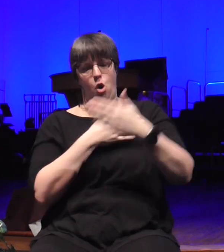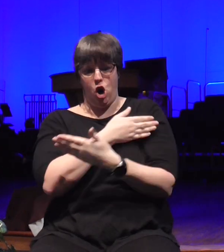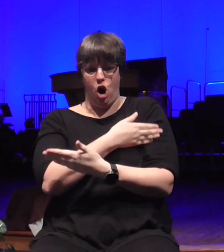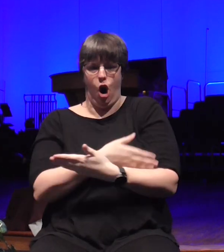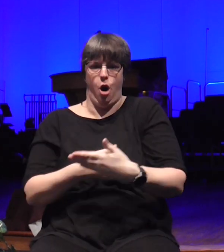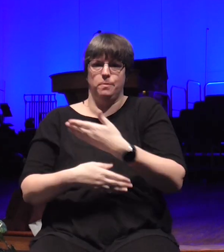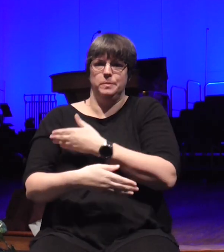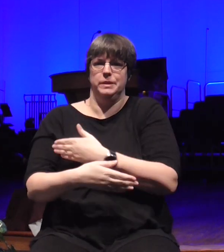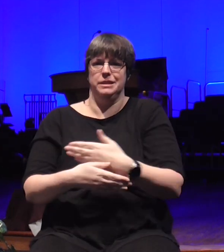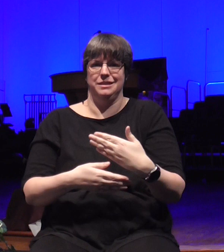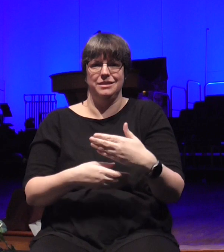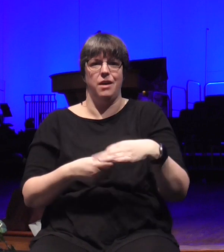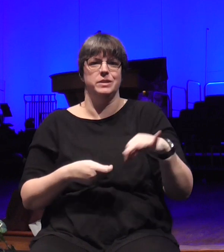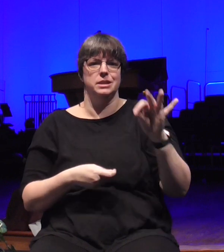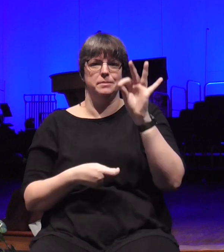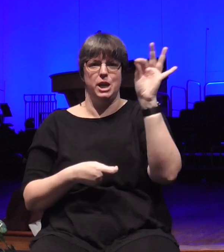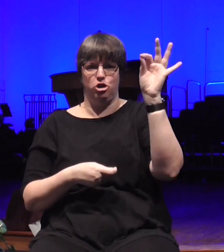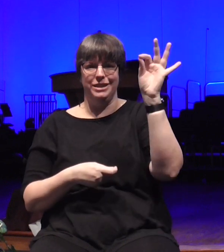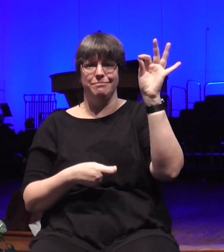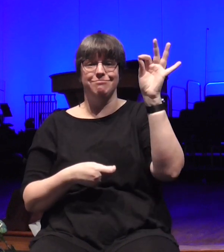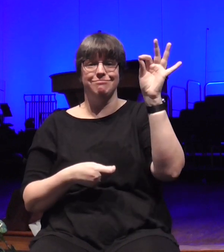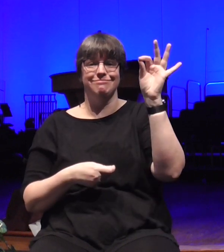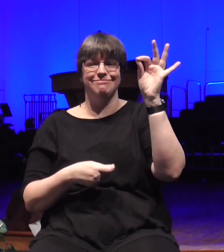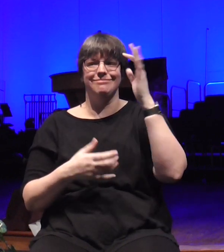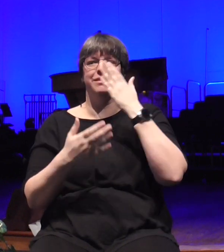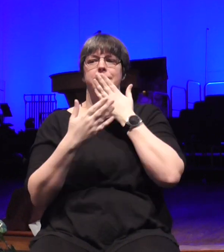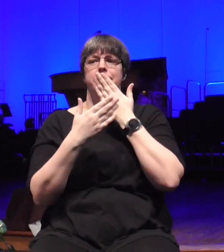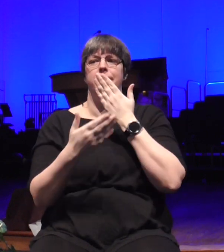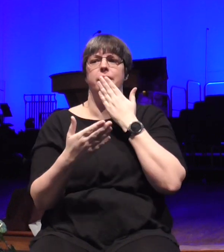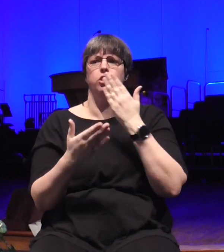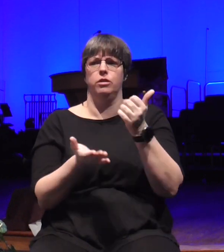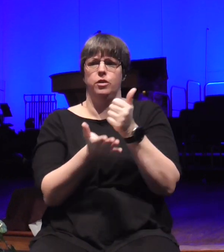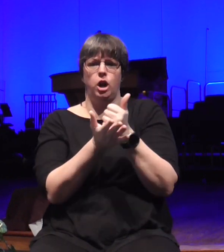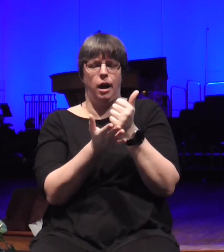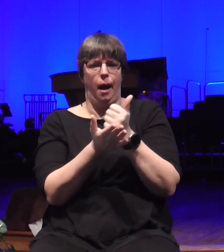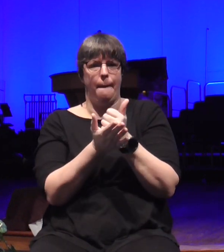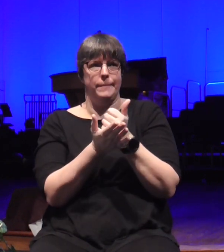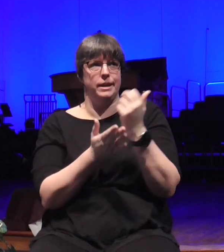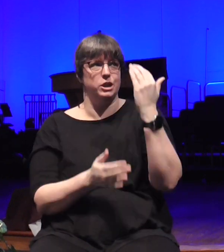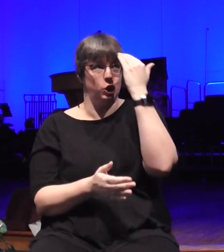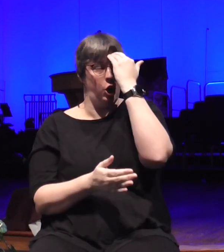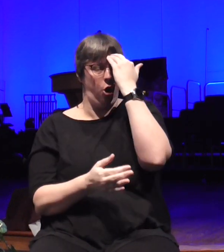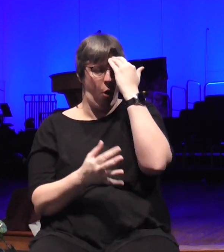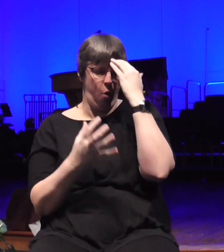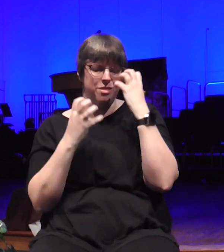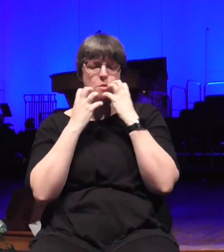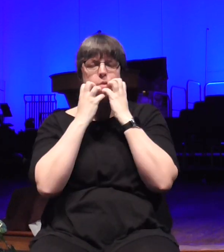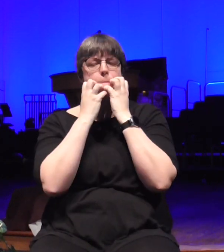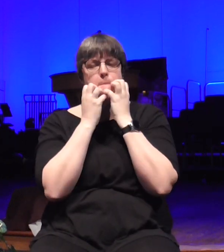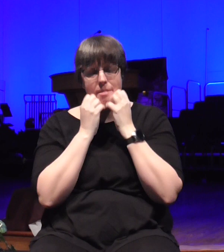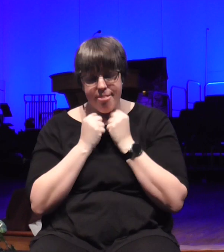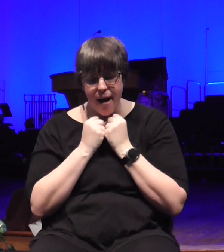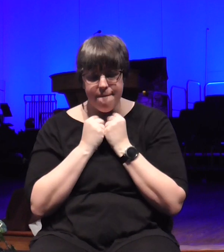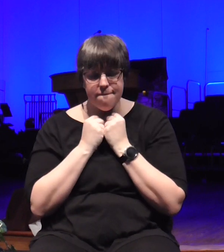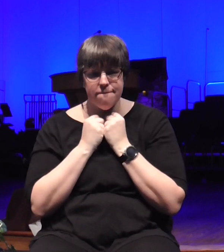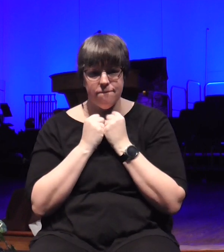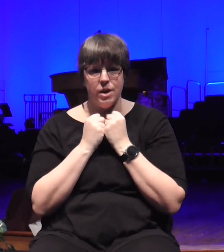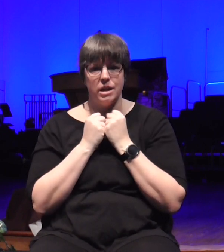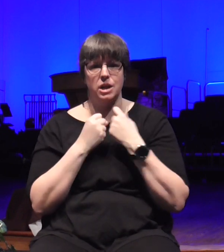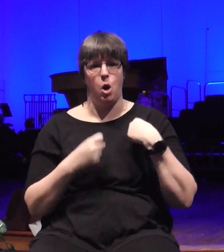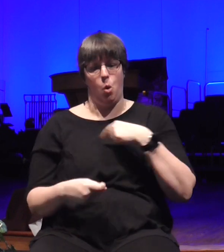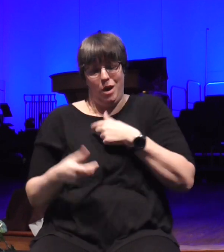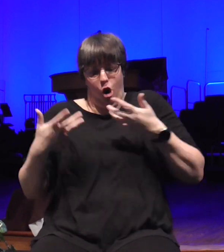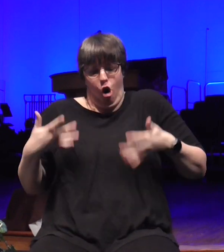spirit. Thank you for helping us come to know that we are beloved, that we are endowed with all the